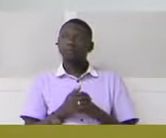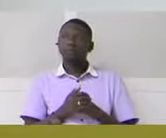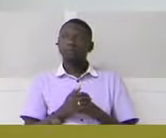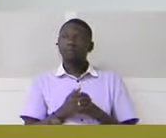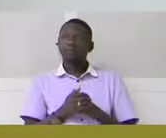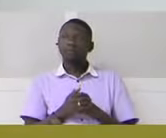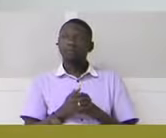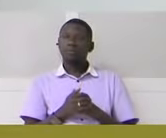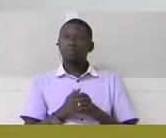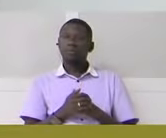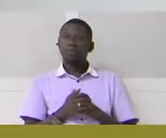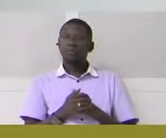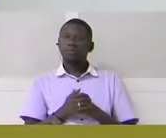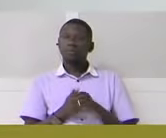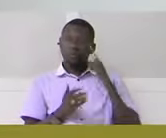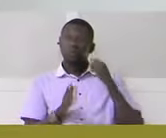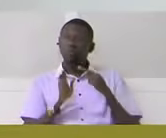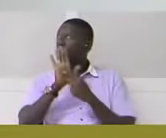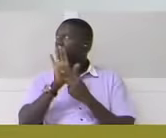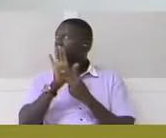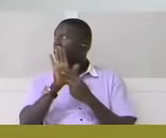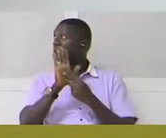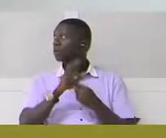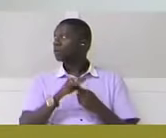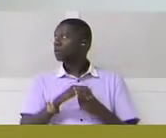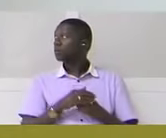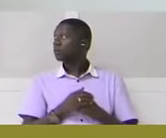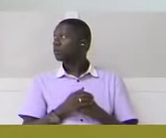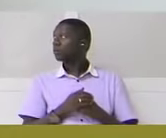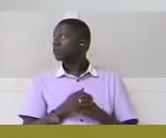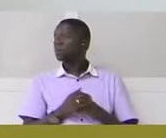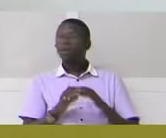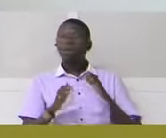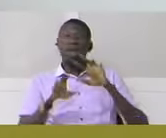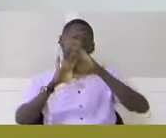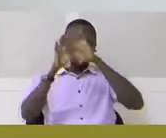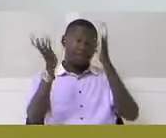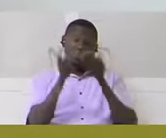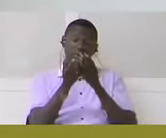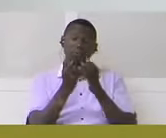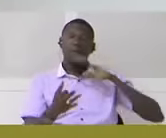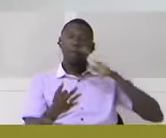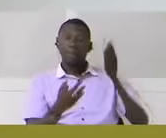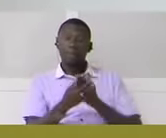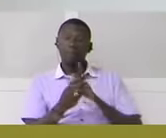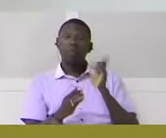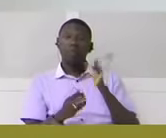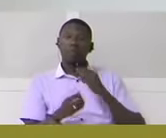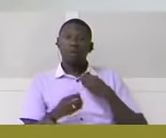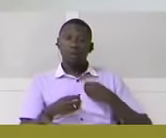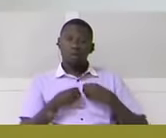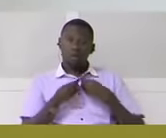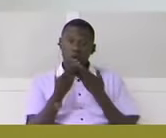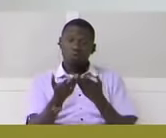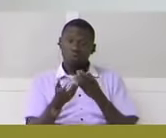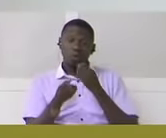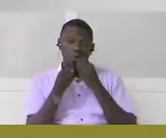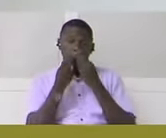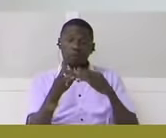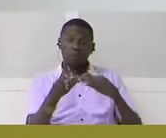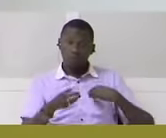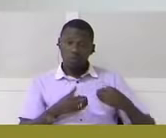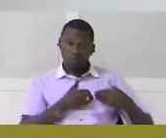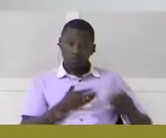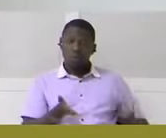dalal so that isaaje ko everybody will believe what I am coming to say here. Isaaje mo be sila mbina mem fola